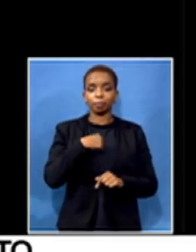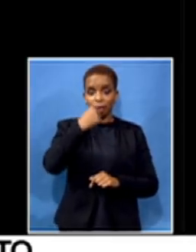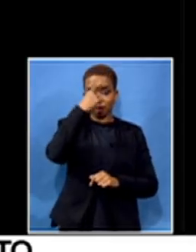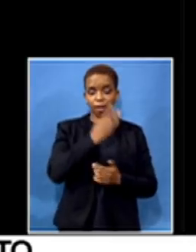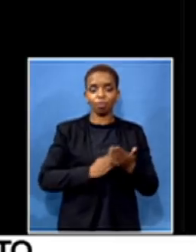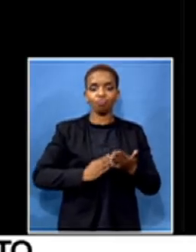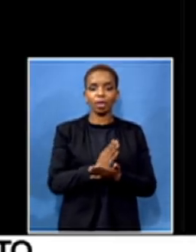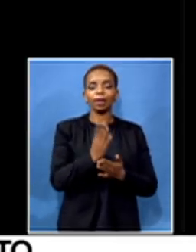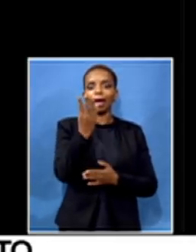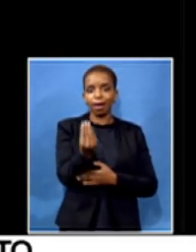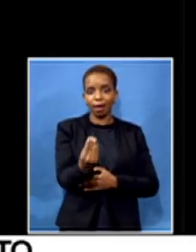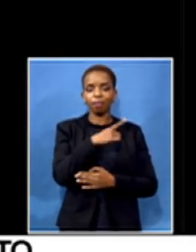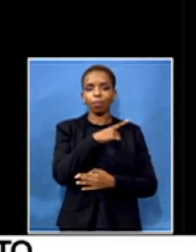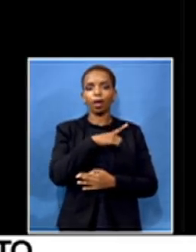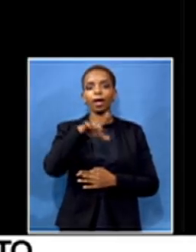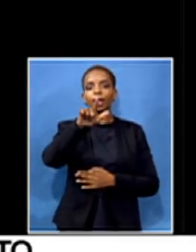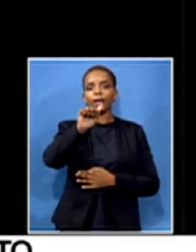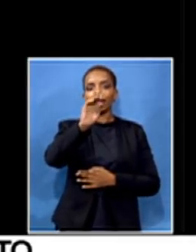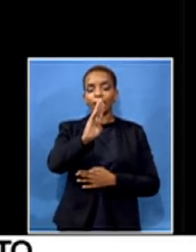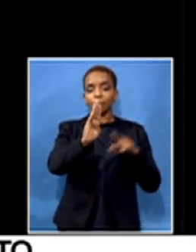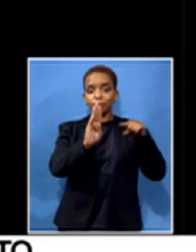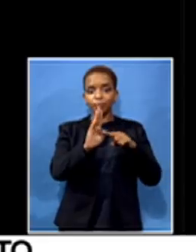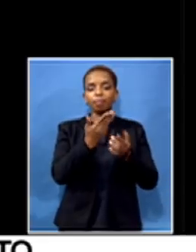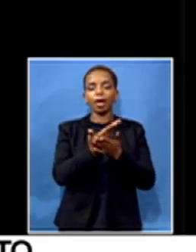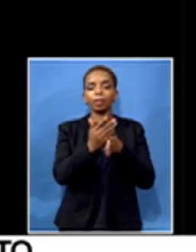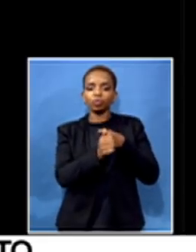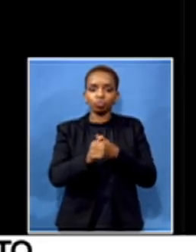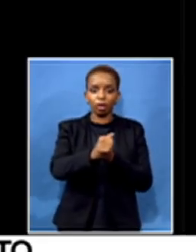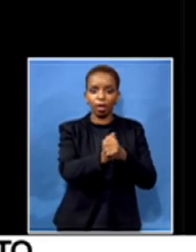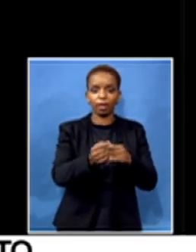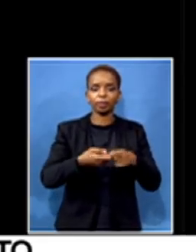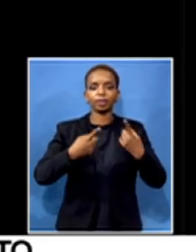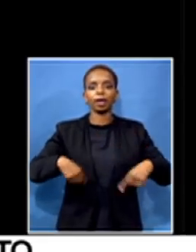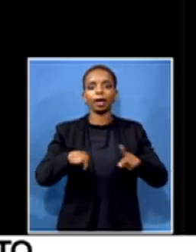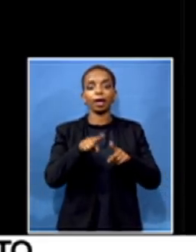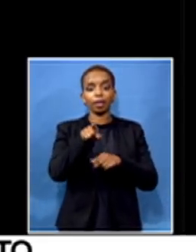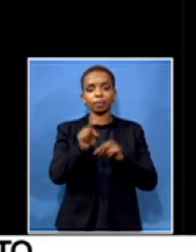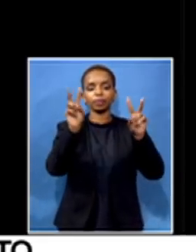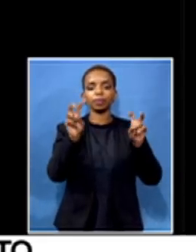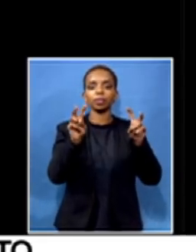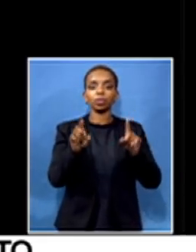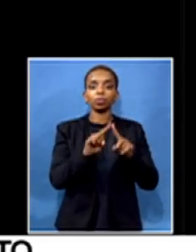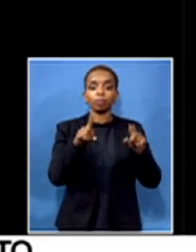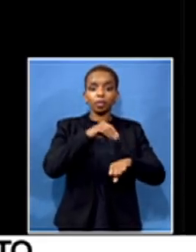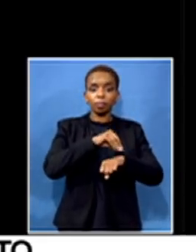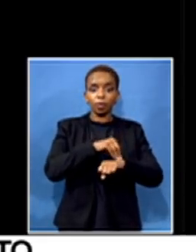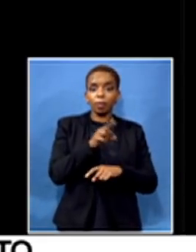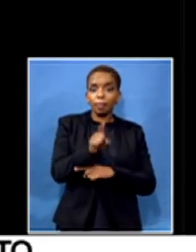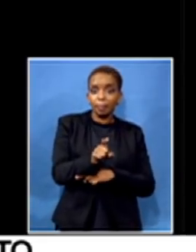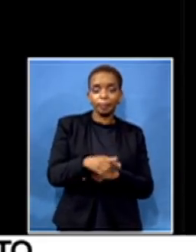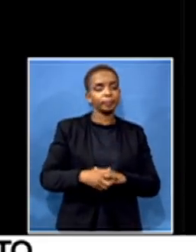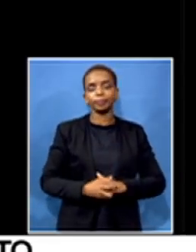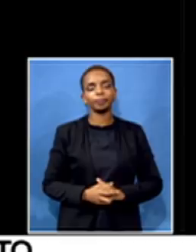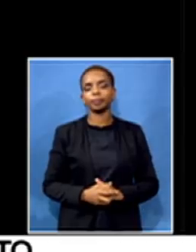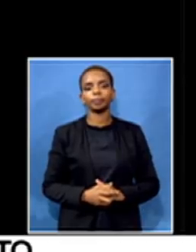the laboratory experts to be able to guide us on that issue. So there wouldn't be no problem on that part. The